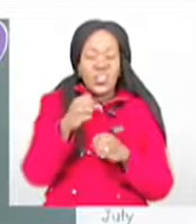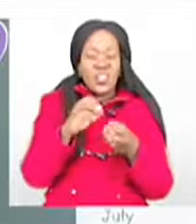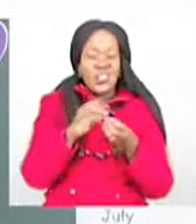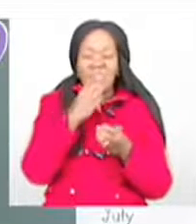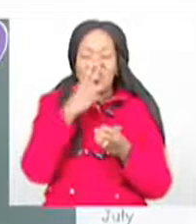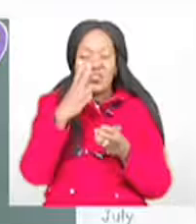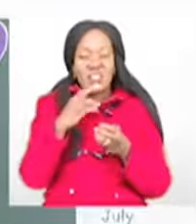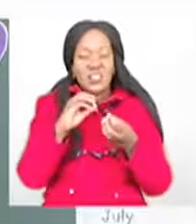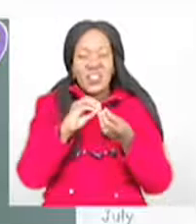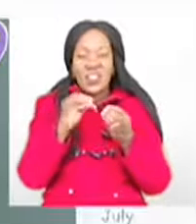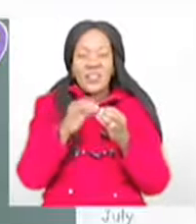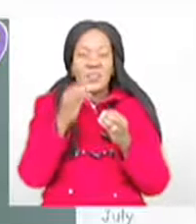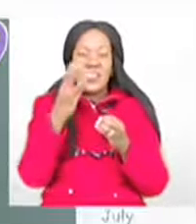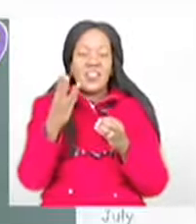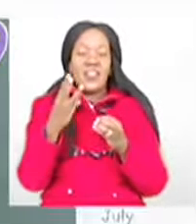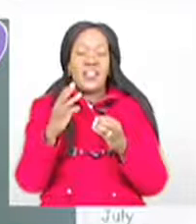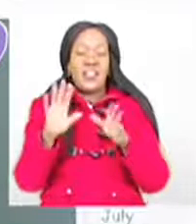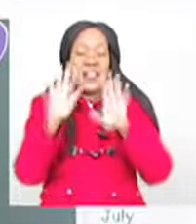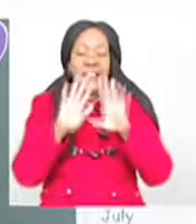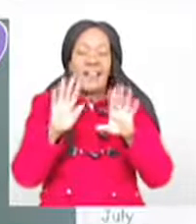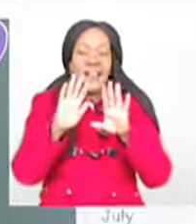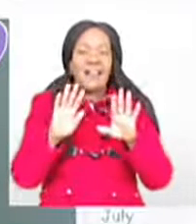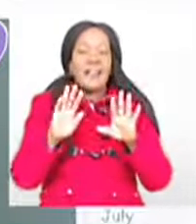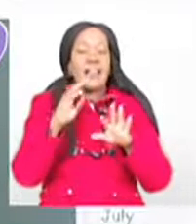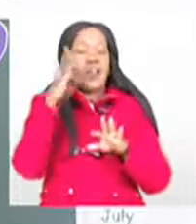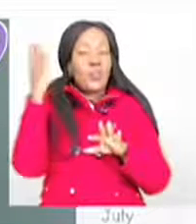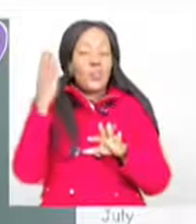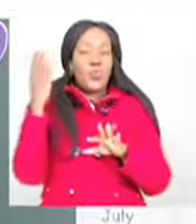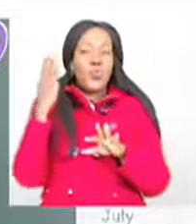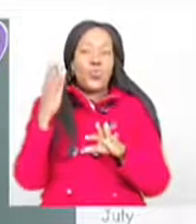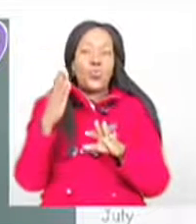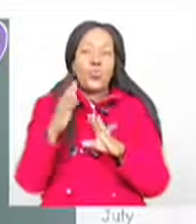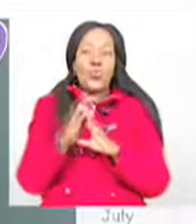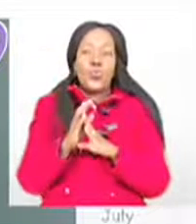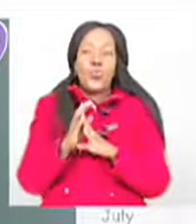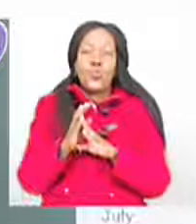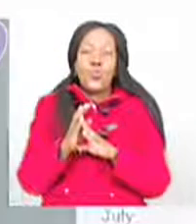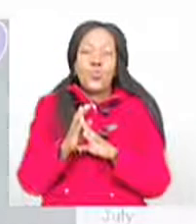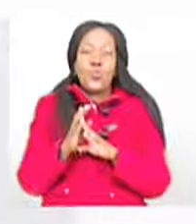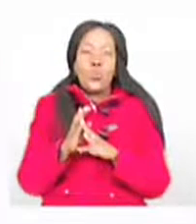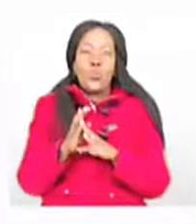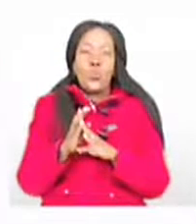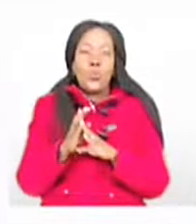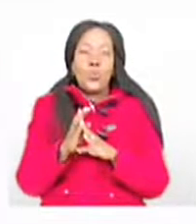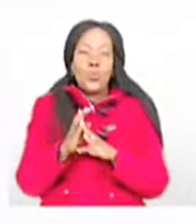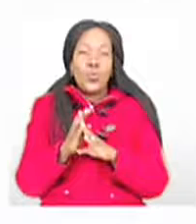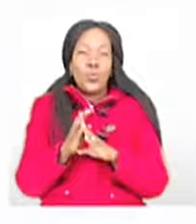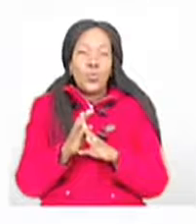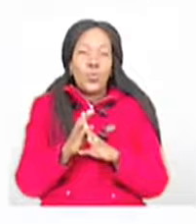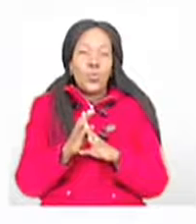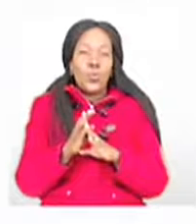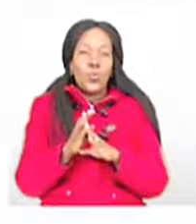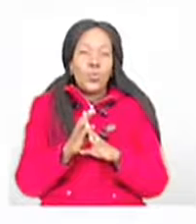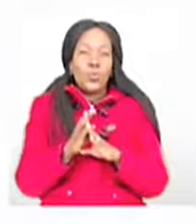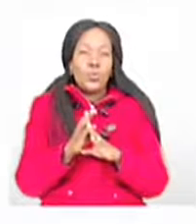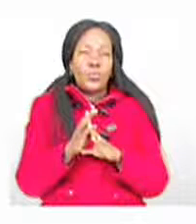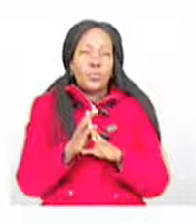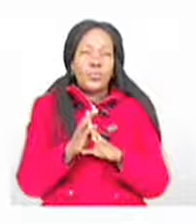it blue. On the booklet, we have to look at the